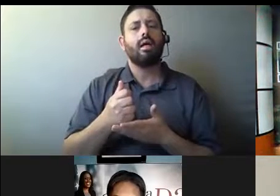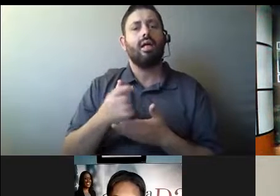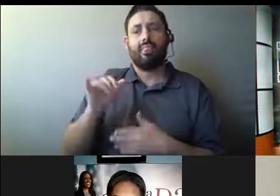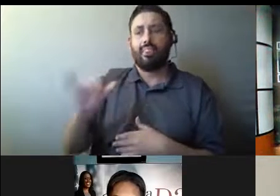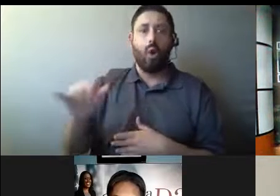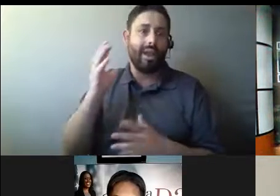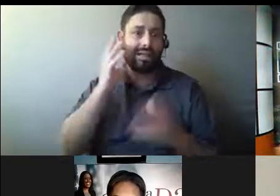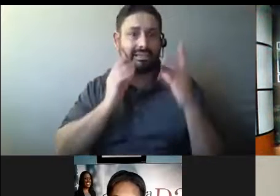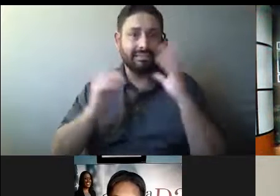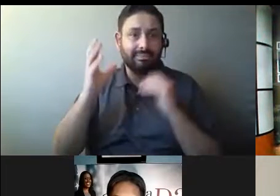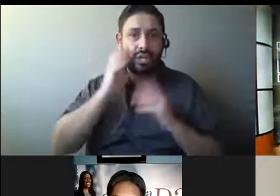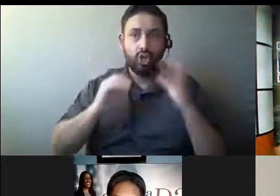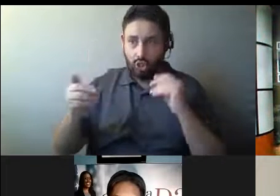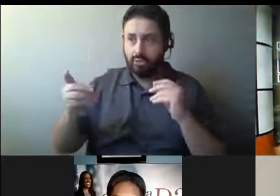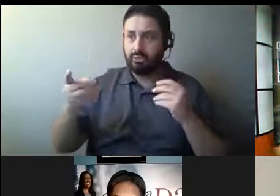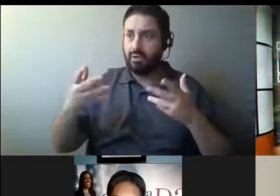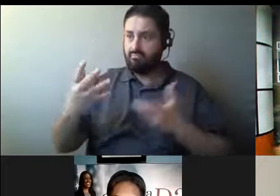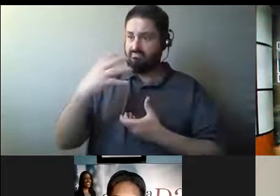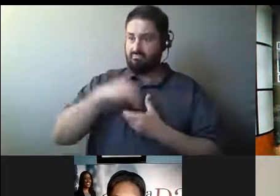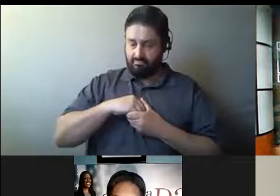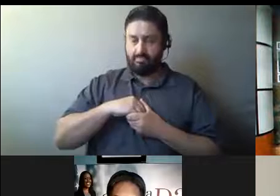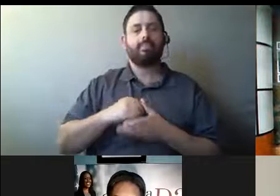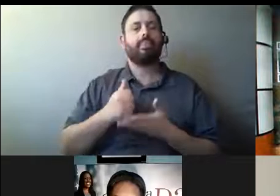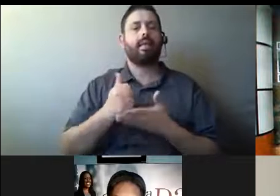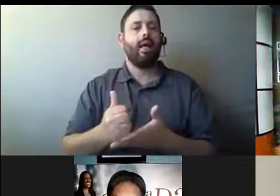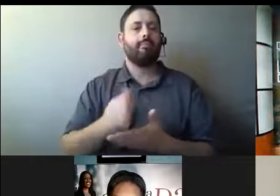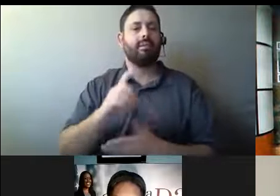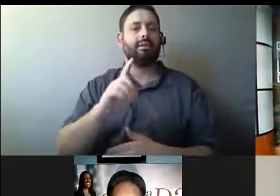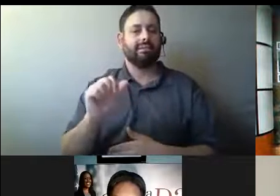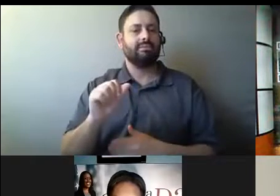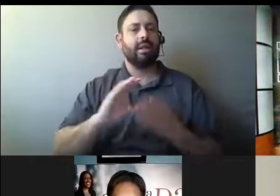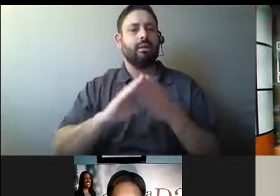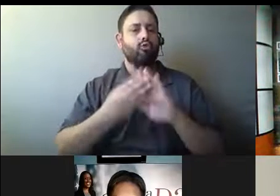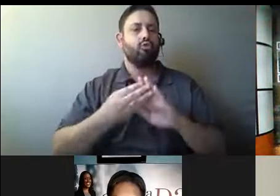experiences and help the disability community go forward. Thank you.